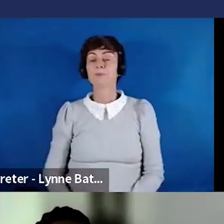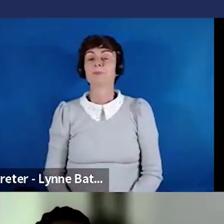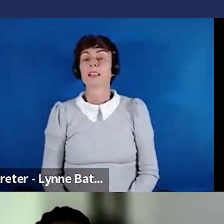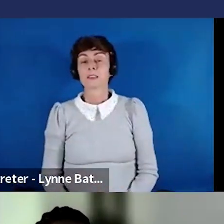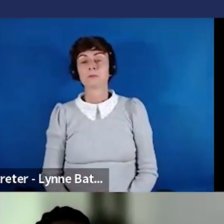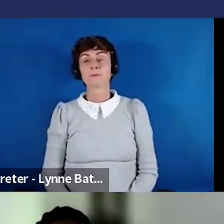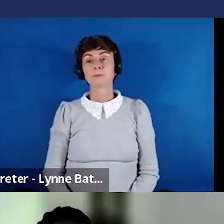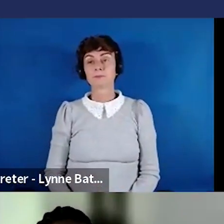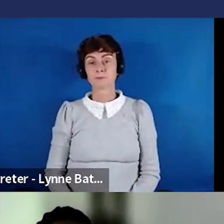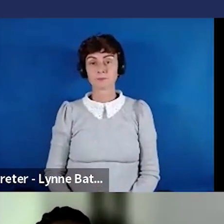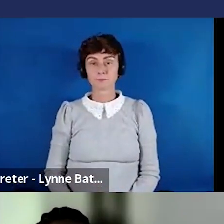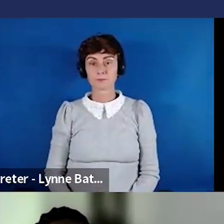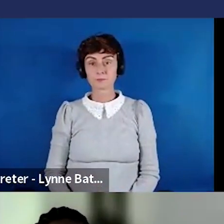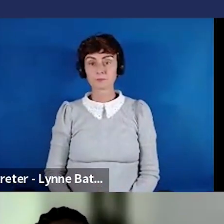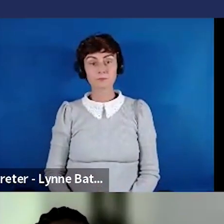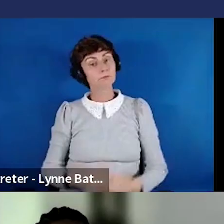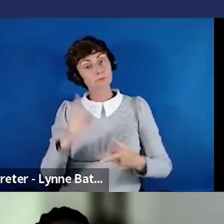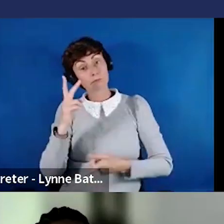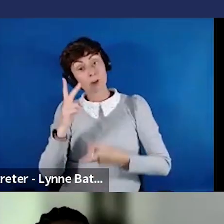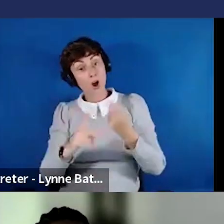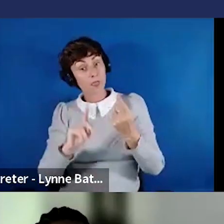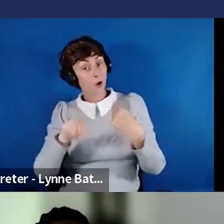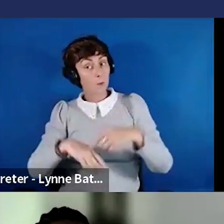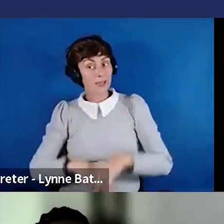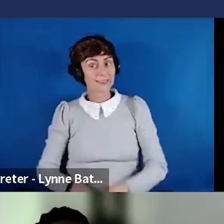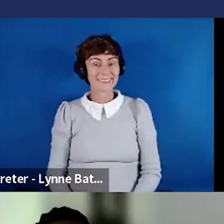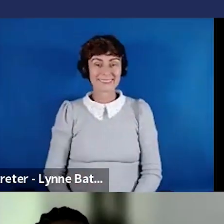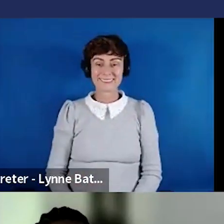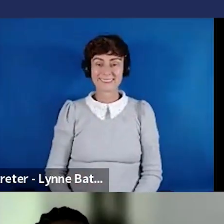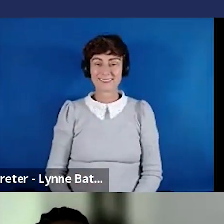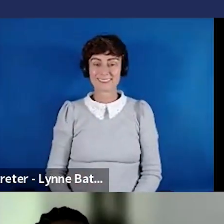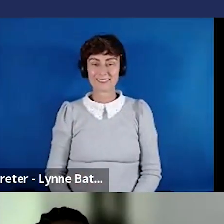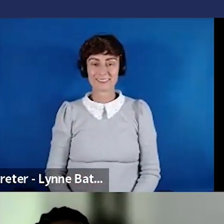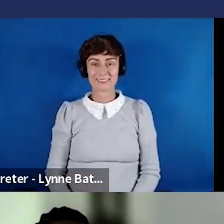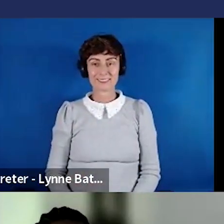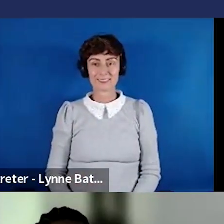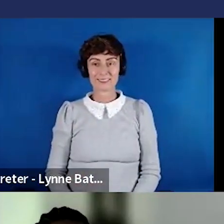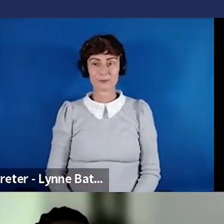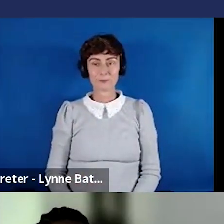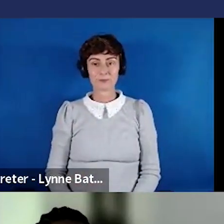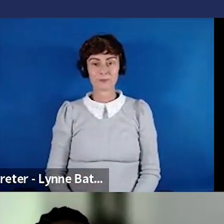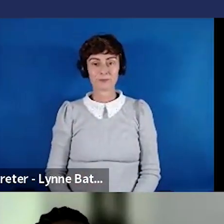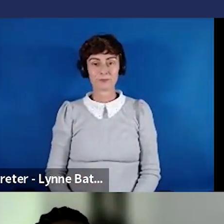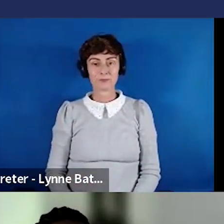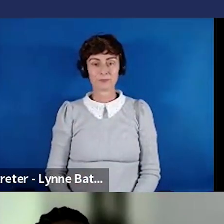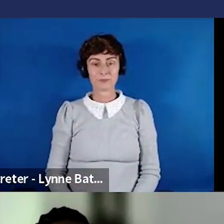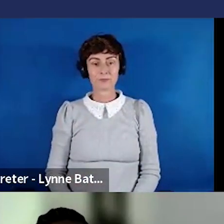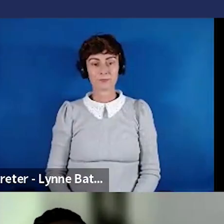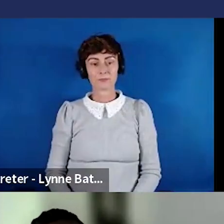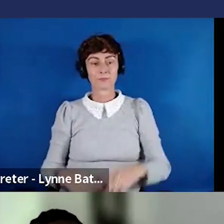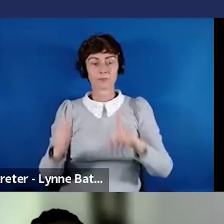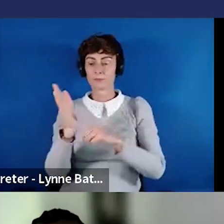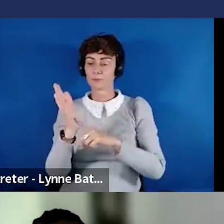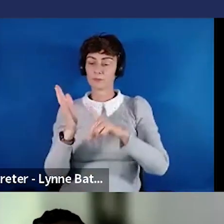Thanks, Kieran. Just opening it up to the rest of the panel and seeing if anyone else wants to come in. Can I just